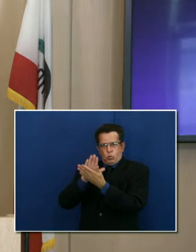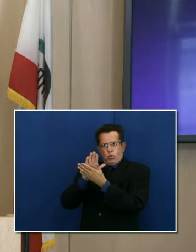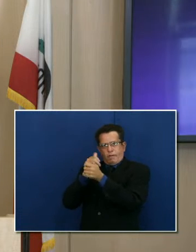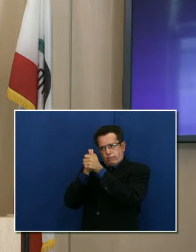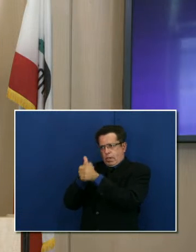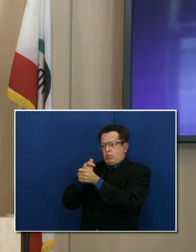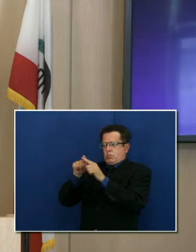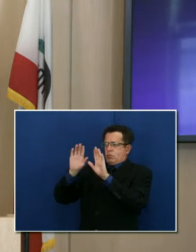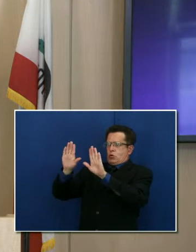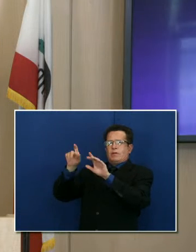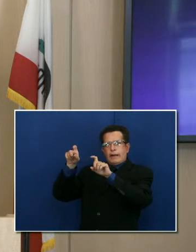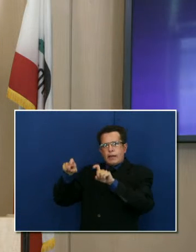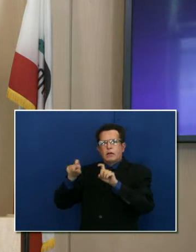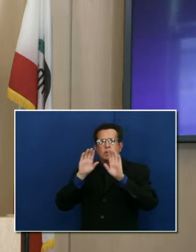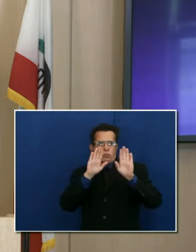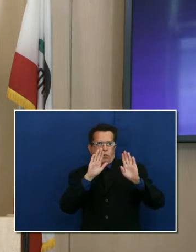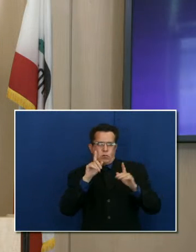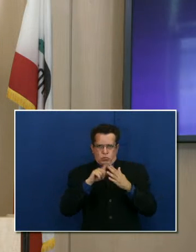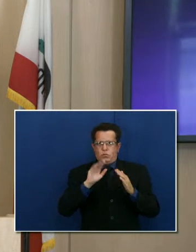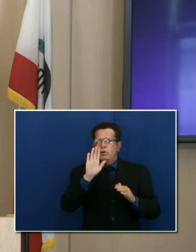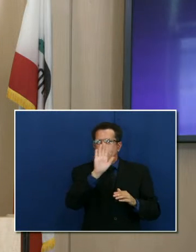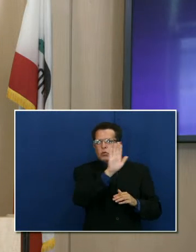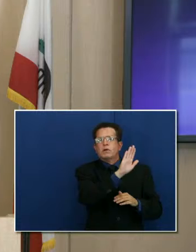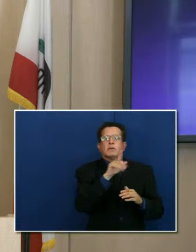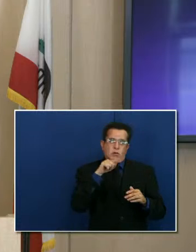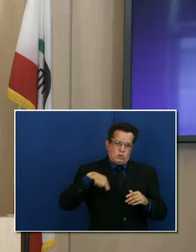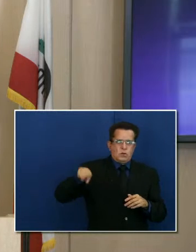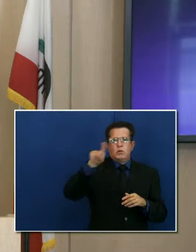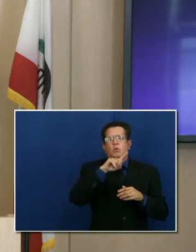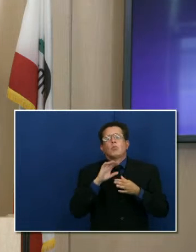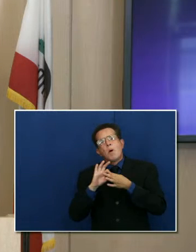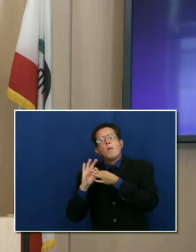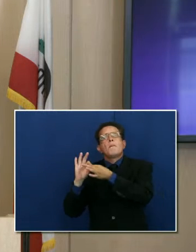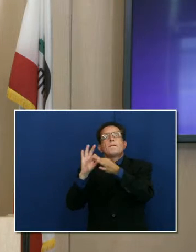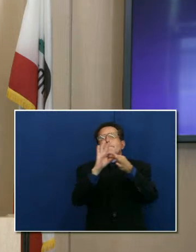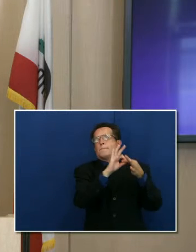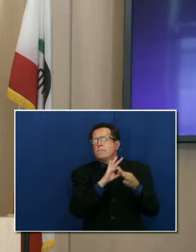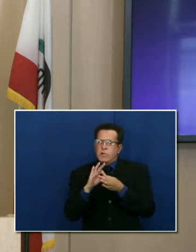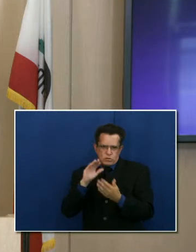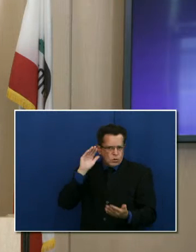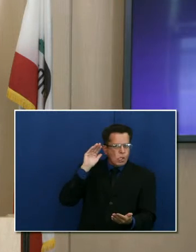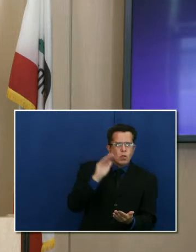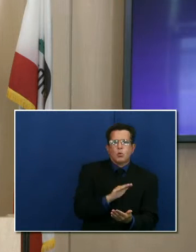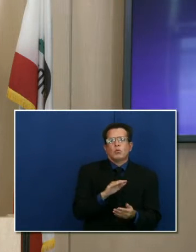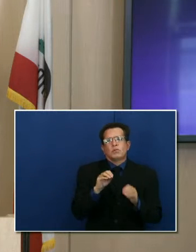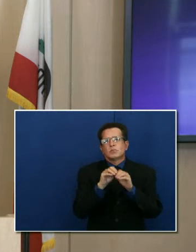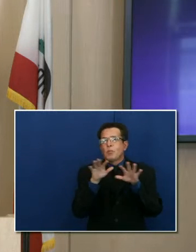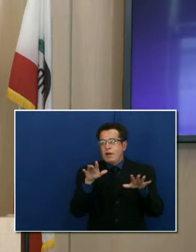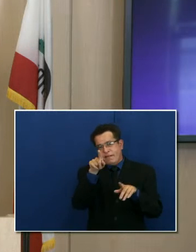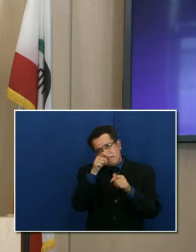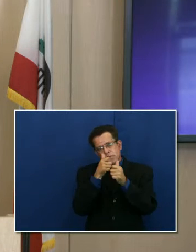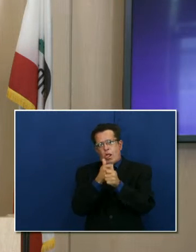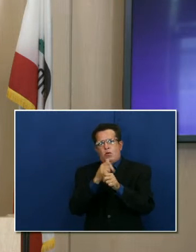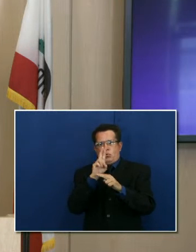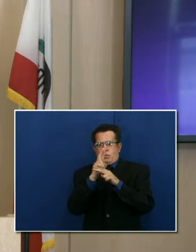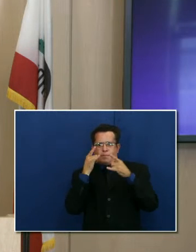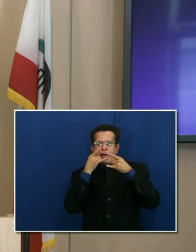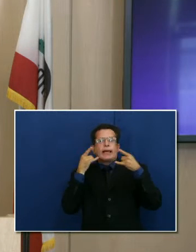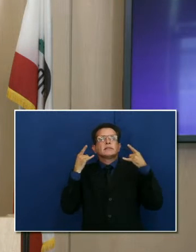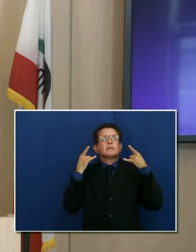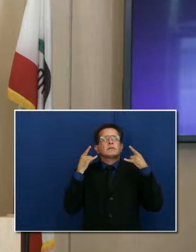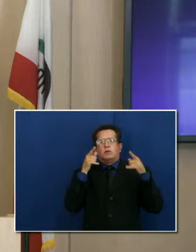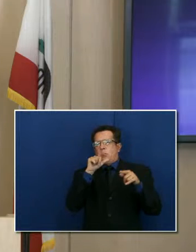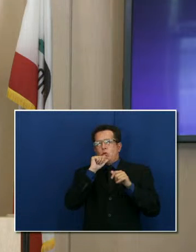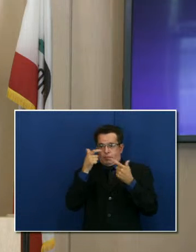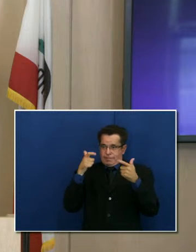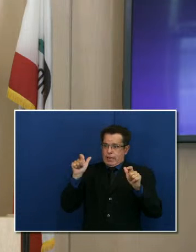way we restore large sections of our life is by coming together to slow the spread. That means wearing a mask, avoiding large